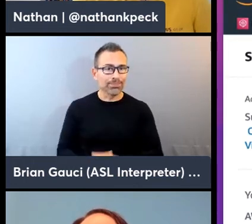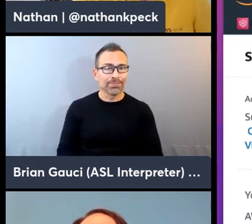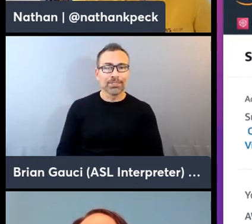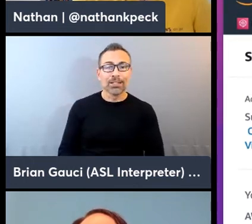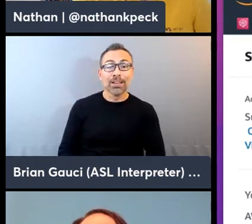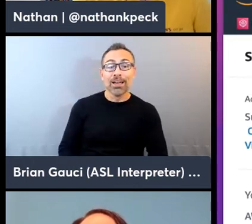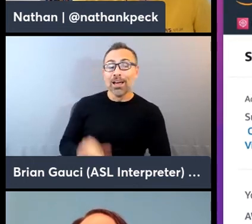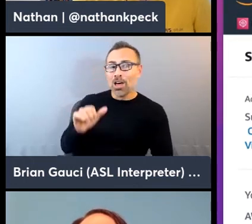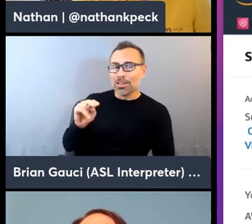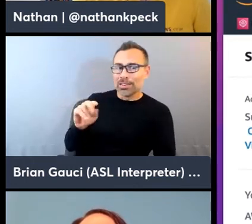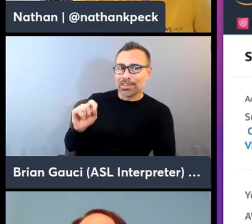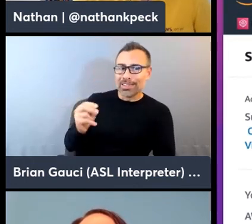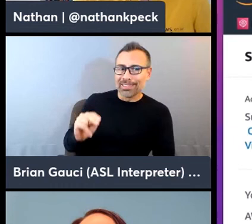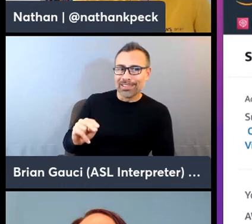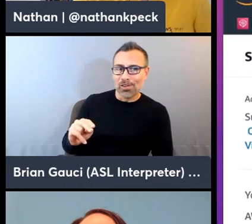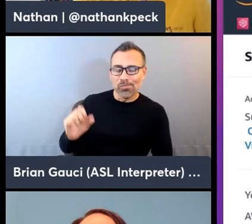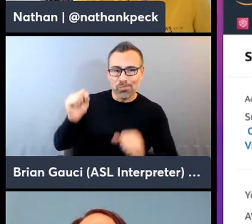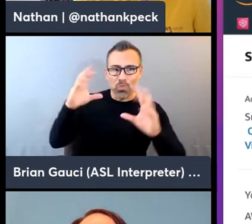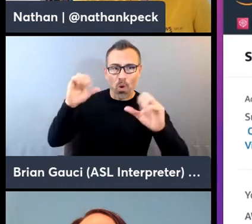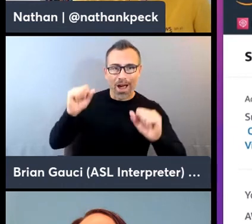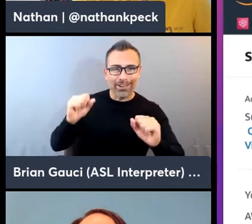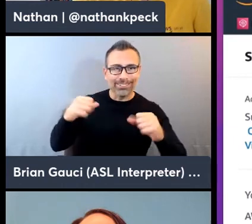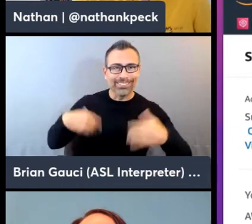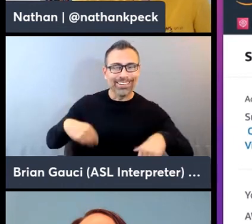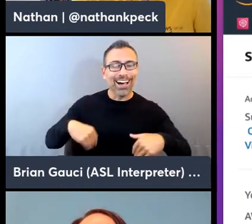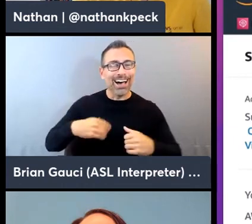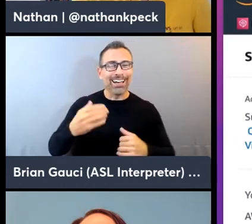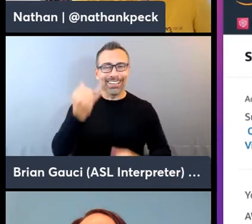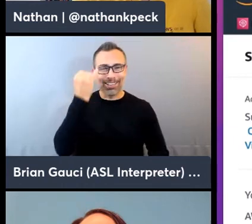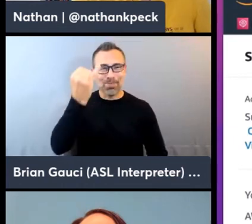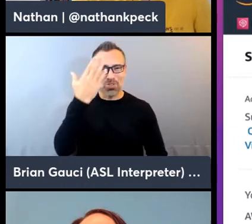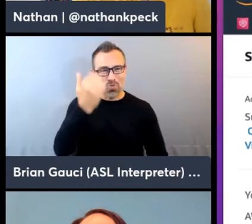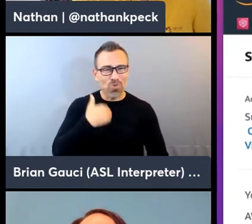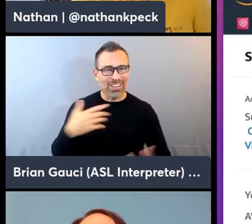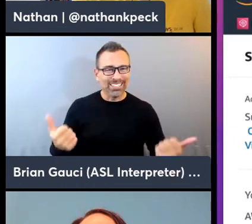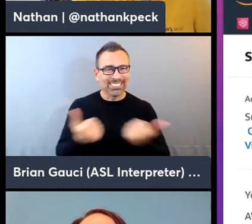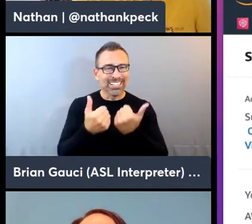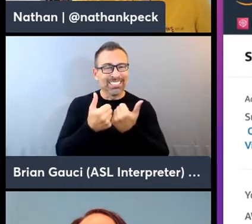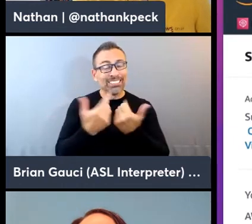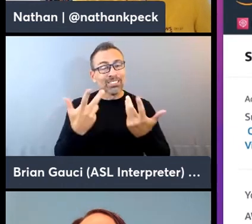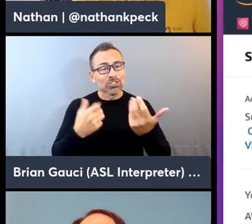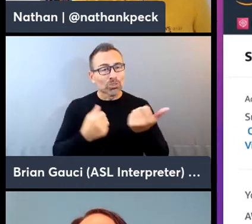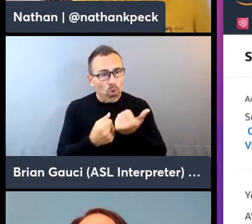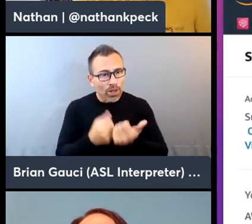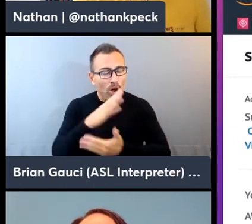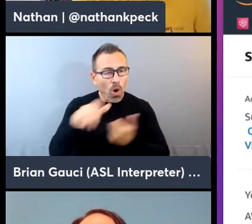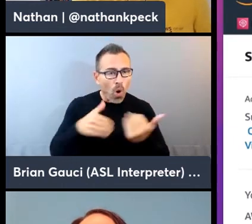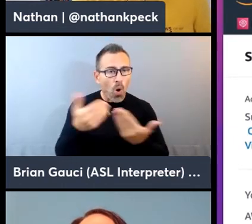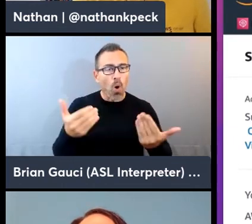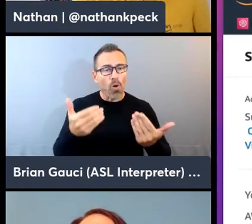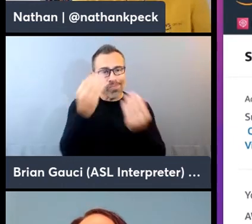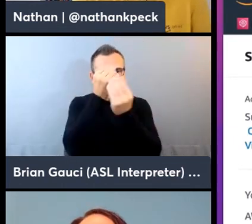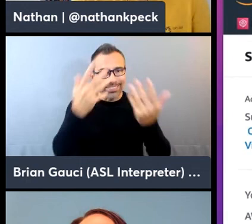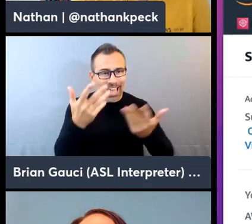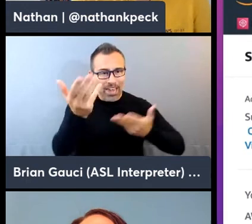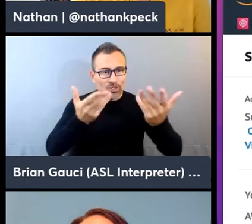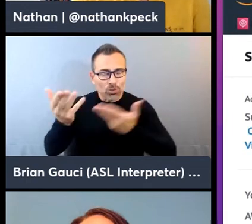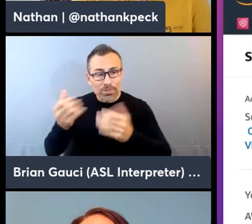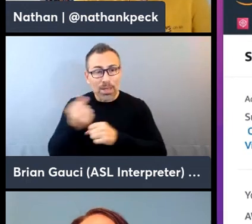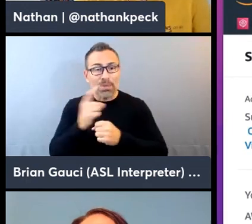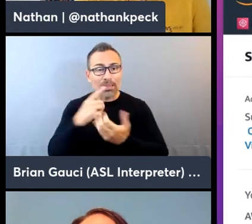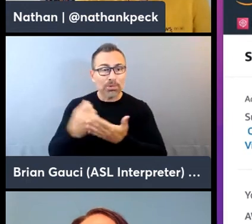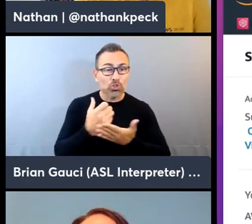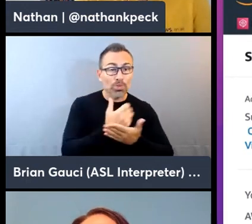can imagine why that is such a challenging thing to coordinate all these different AWS services, but then making them all consumable in another product